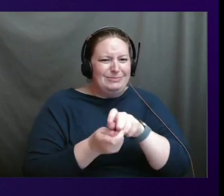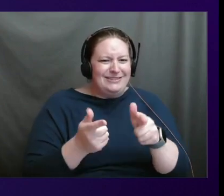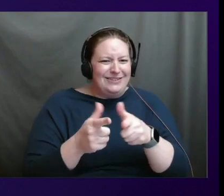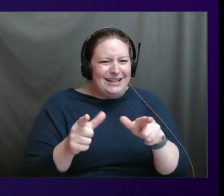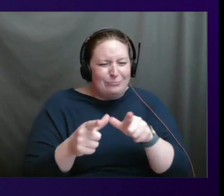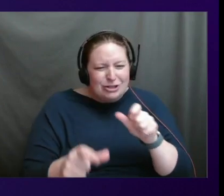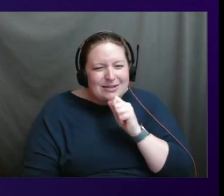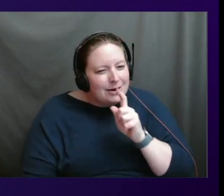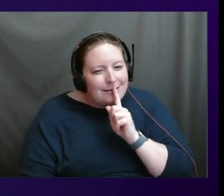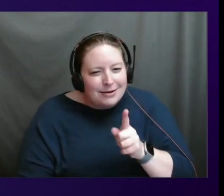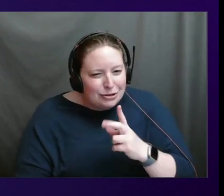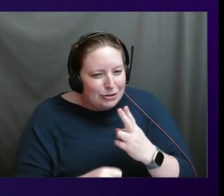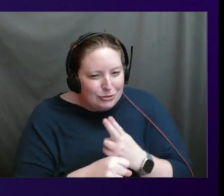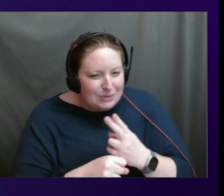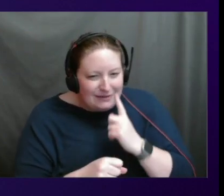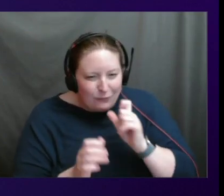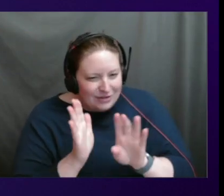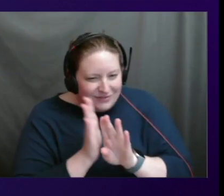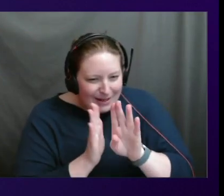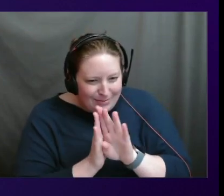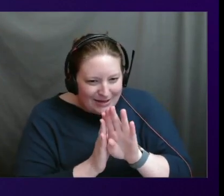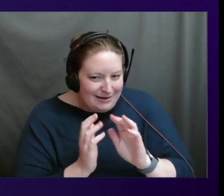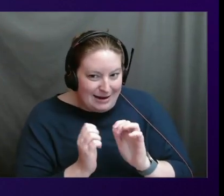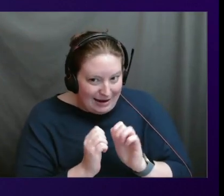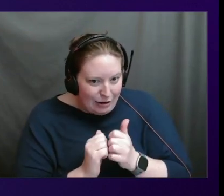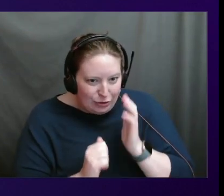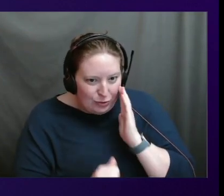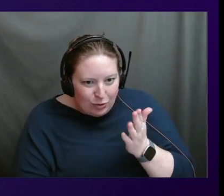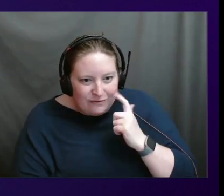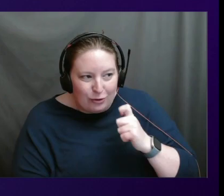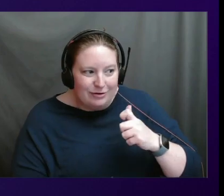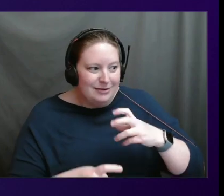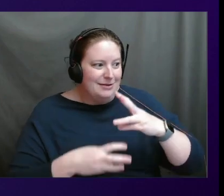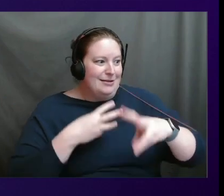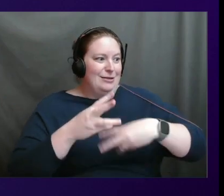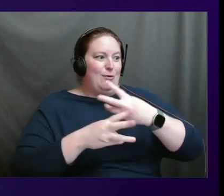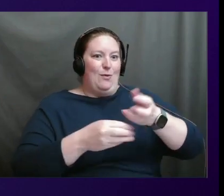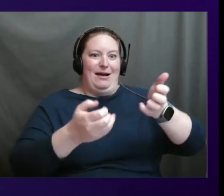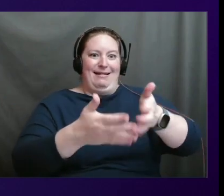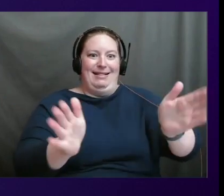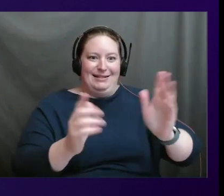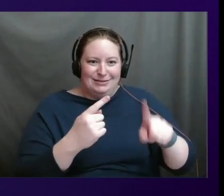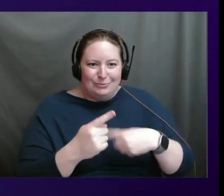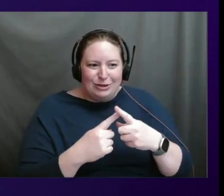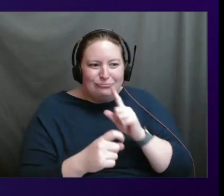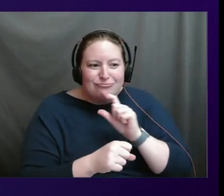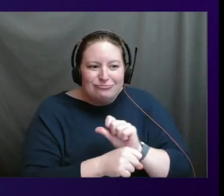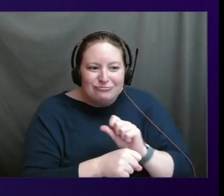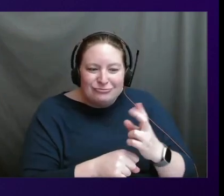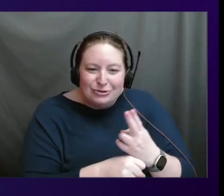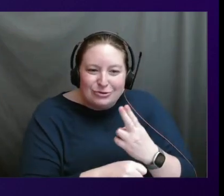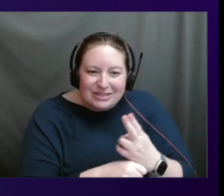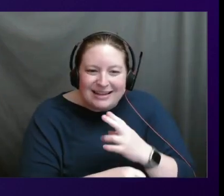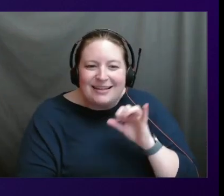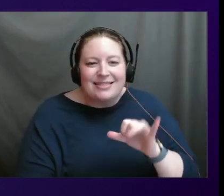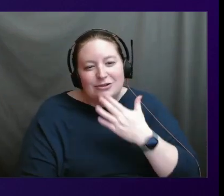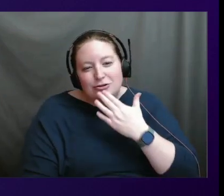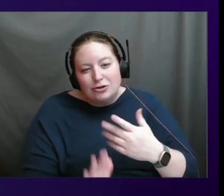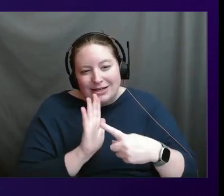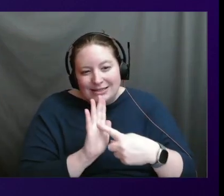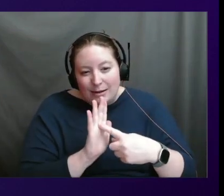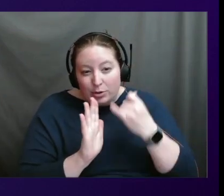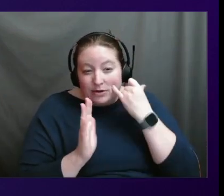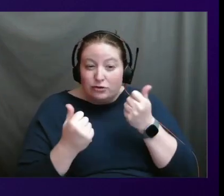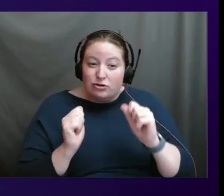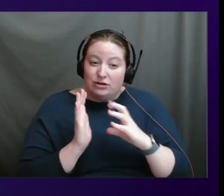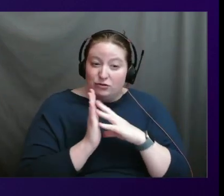this for development in the way you would in the wild when you were actually using this. So that's a really good example if you're trying to replicate this and